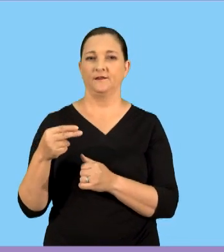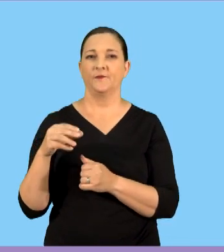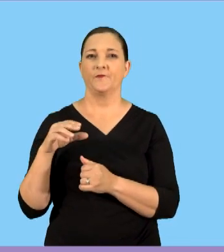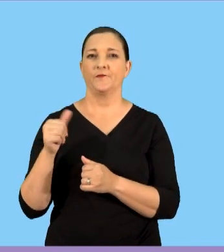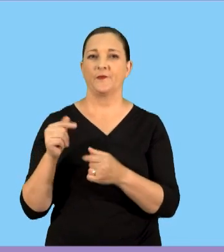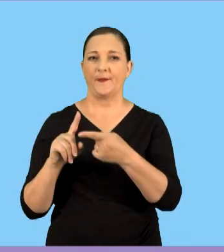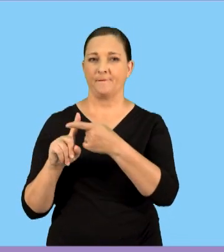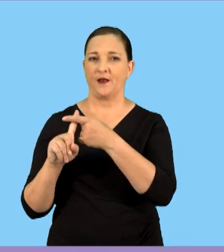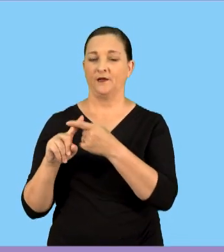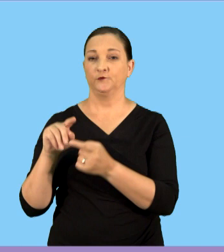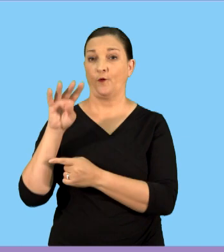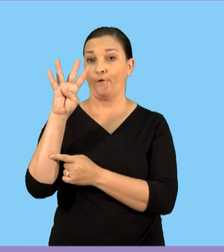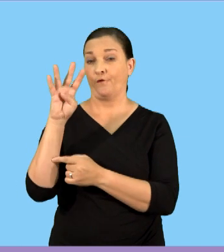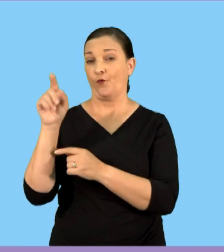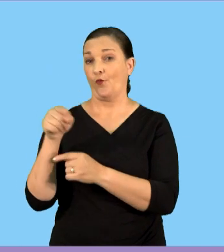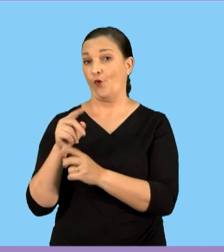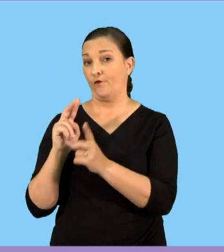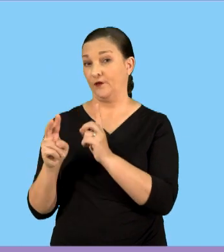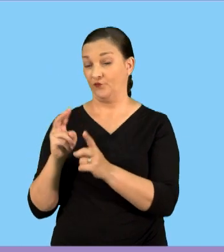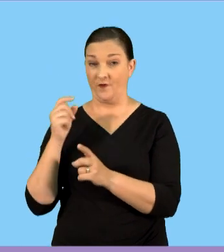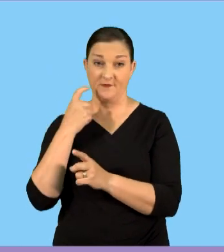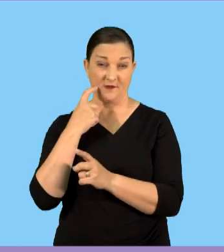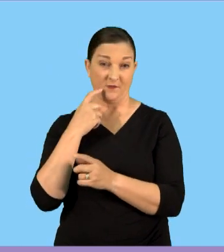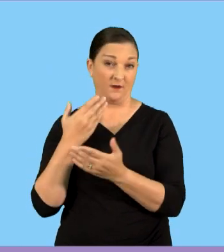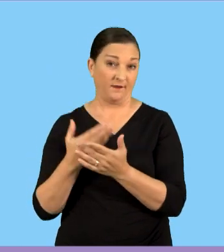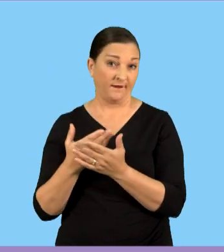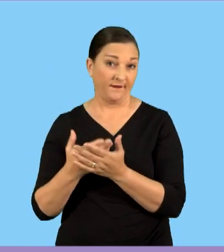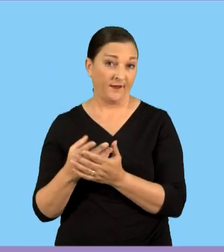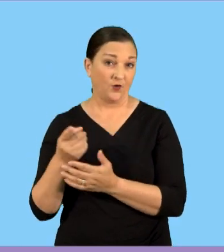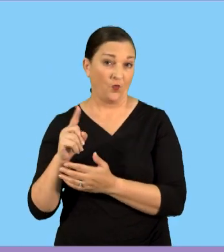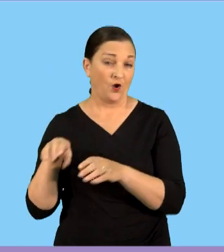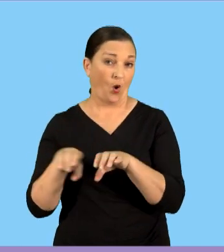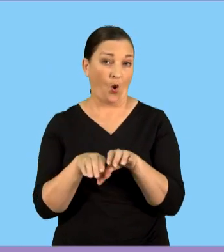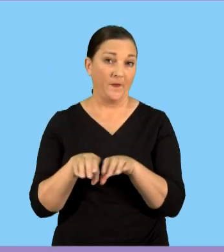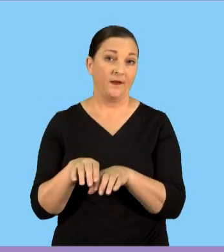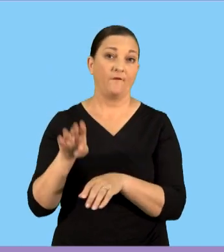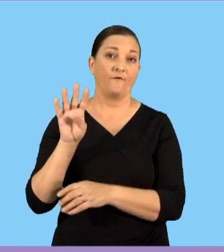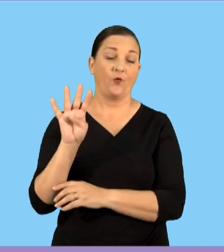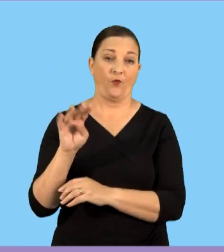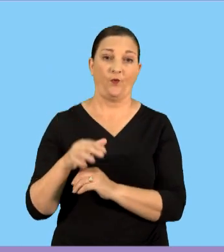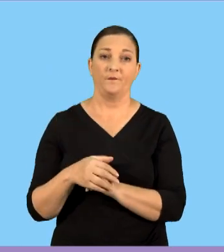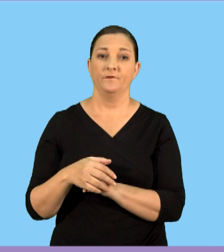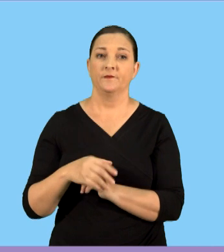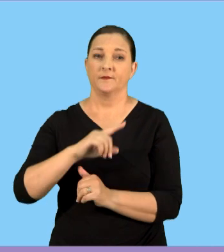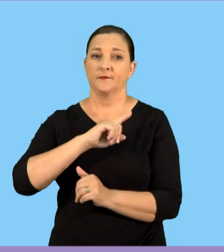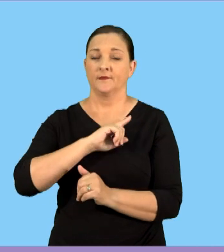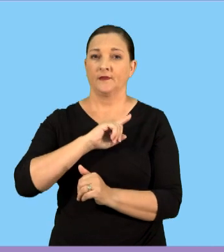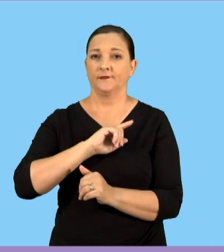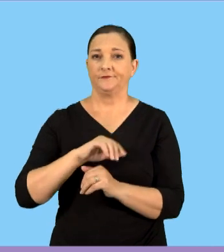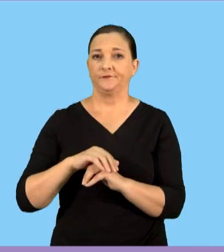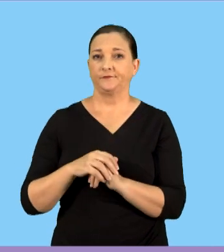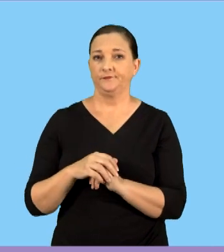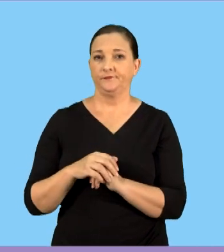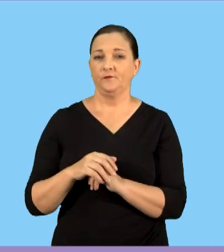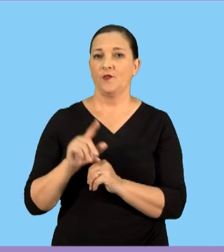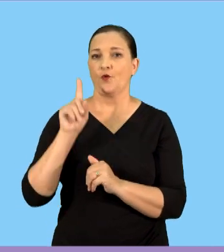we add, when we look at 4/12, we need to simplify that. Remember, the highest common factor there is 4, and